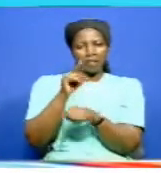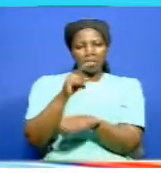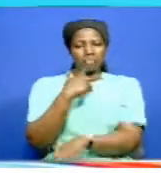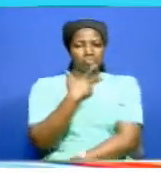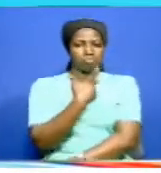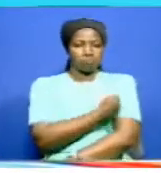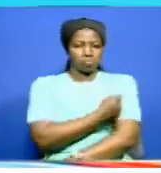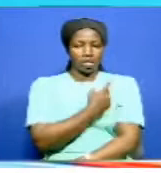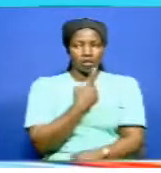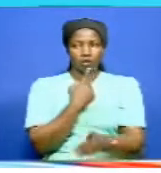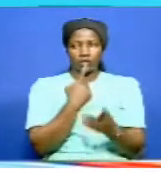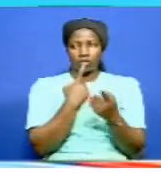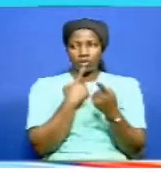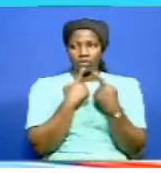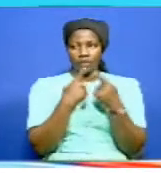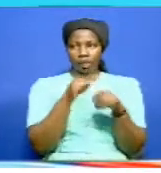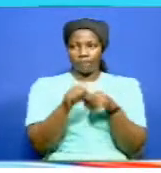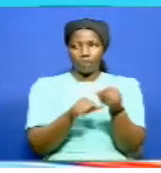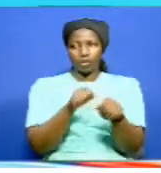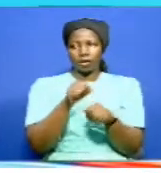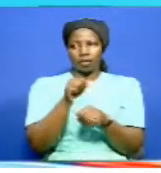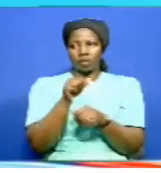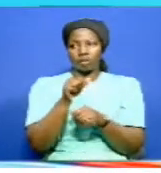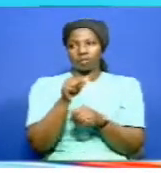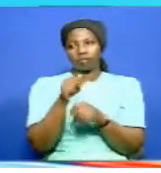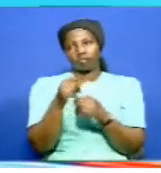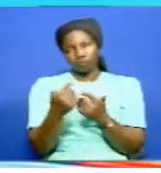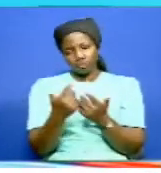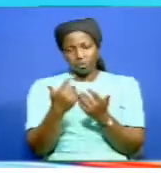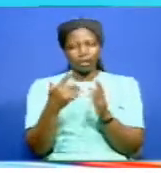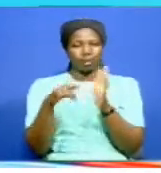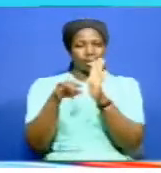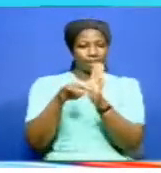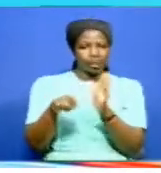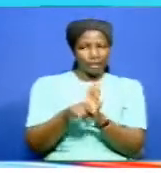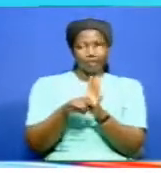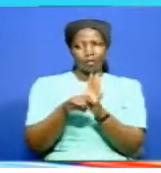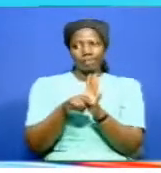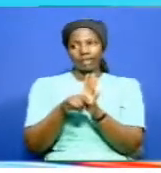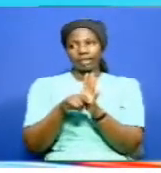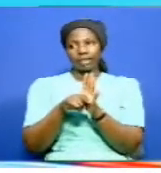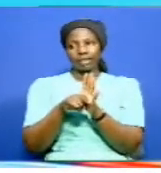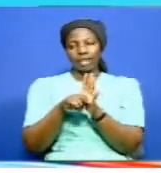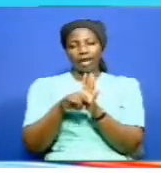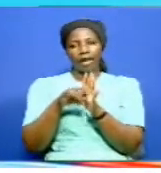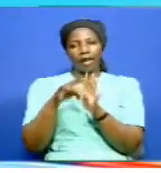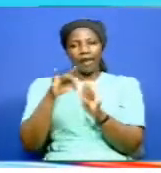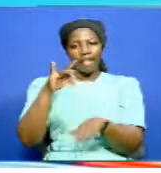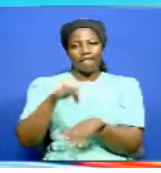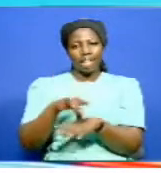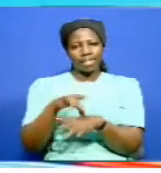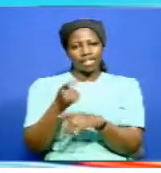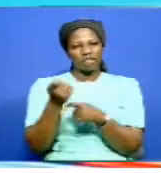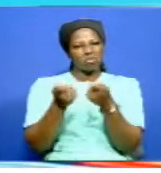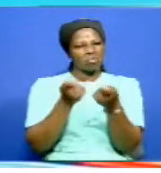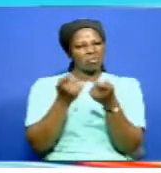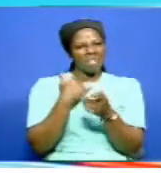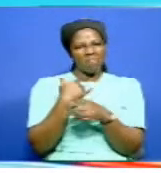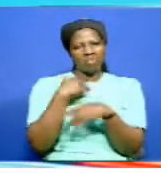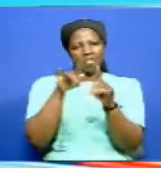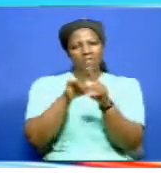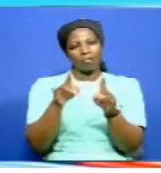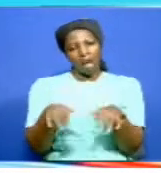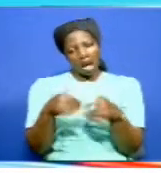and talking about they are just mild side effects, just like you have side effects when we have other medication.